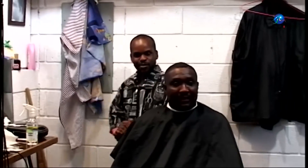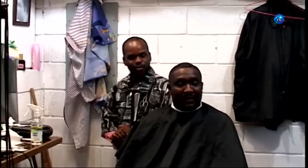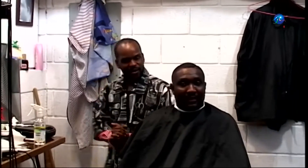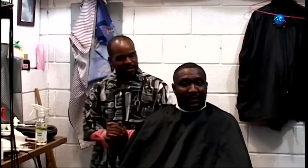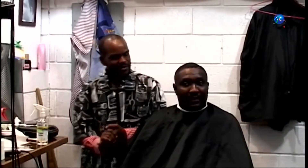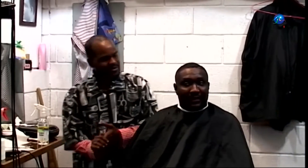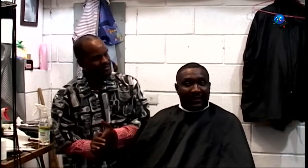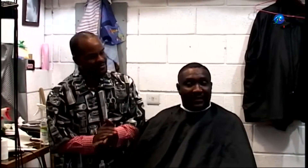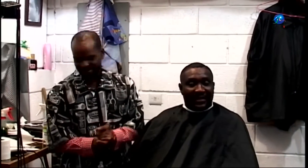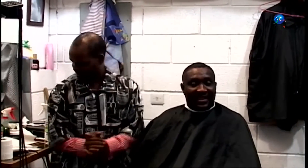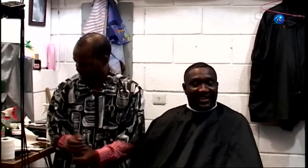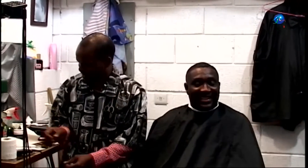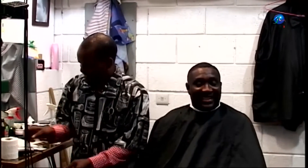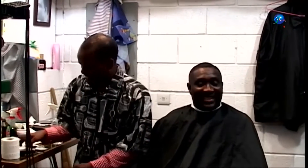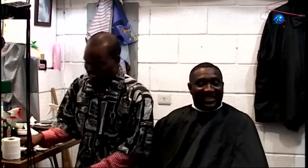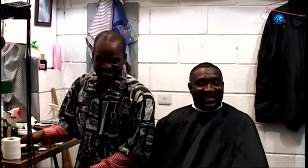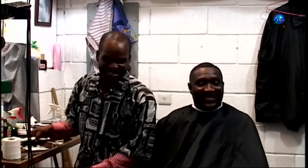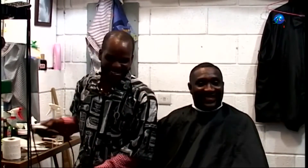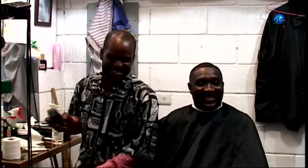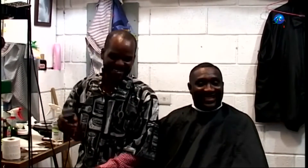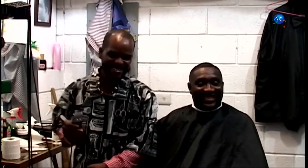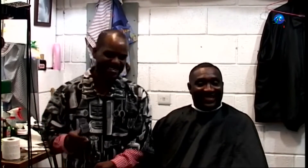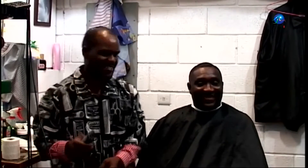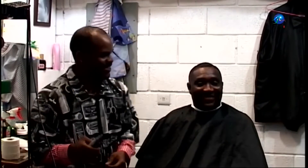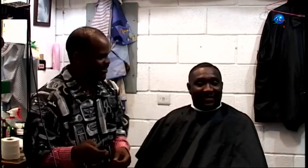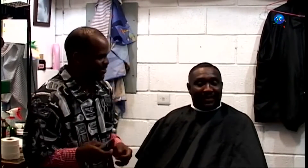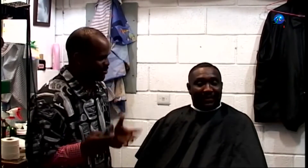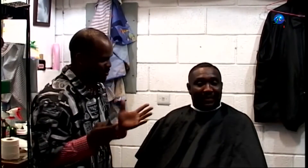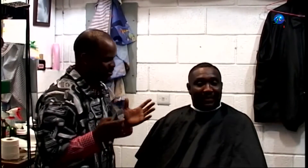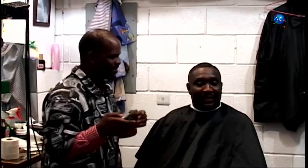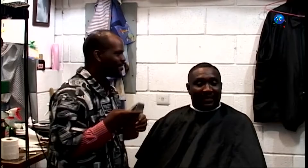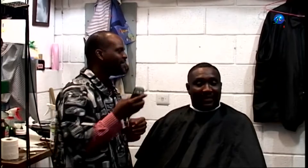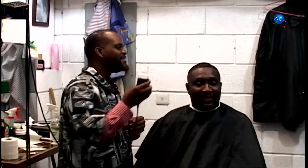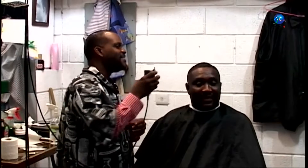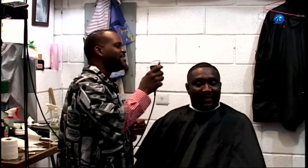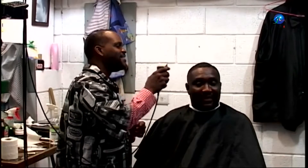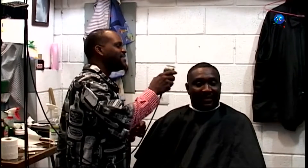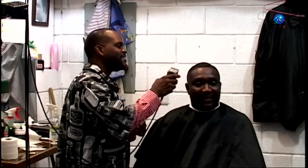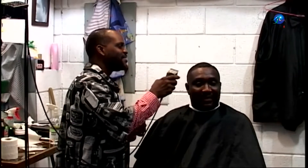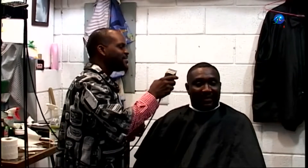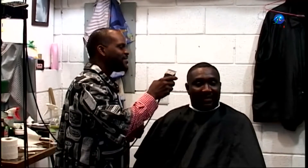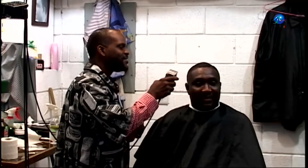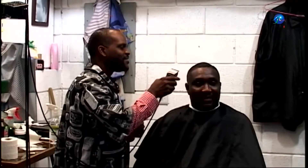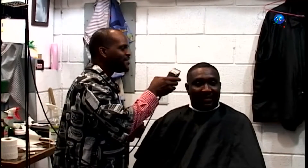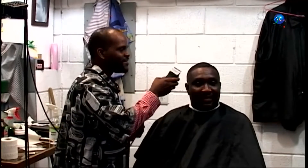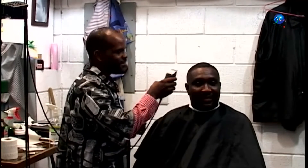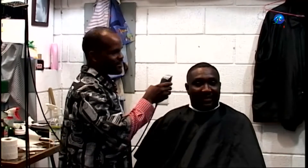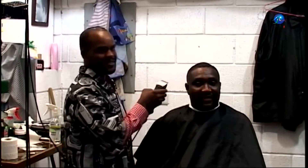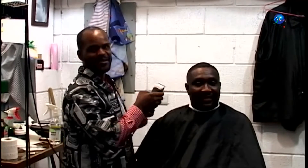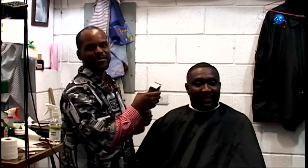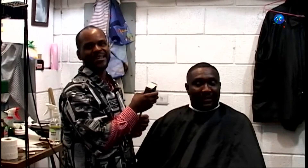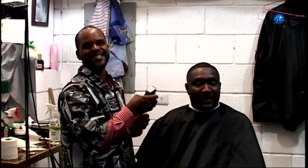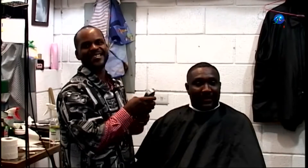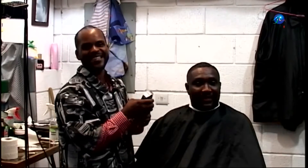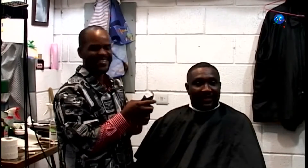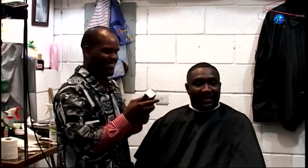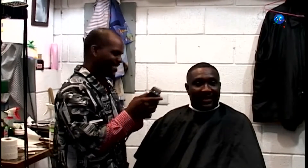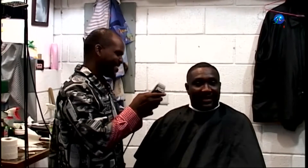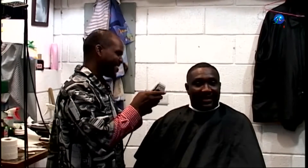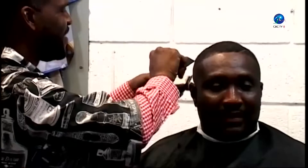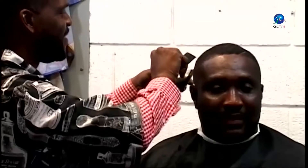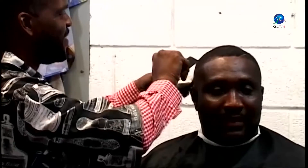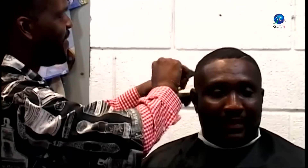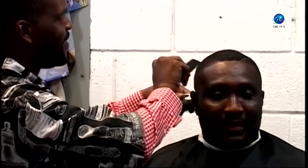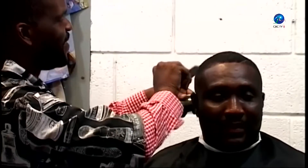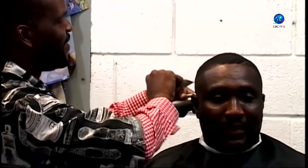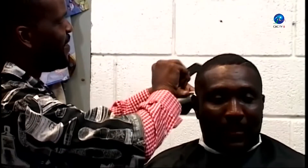No, that's not a dashiki I'm wearing. It's a barber's jacket. I've always believed that I could cut hair. But then again, I guess being able to cut hair